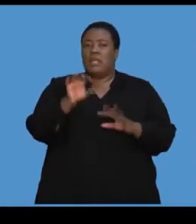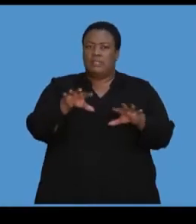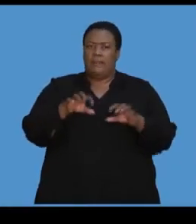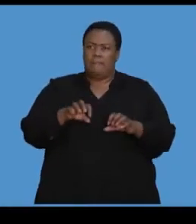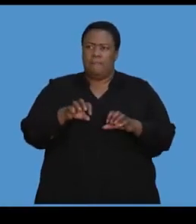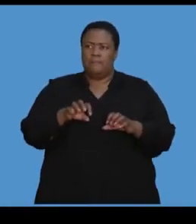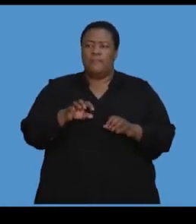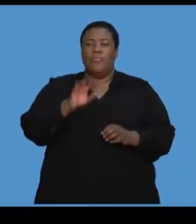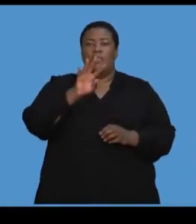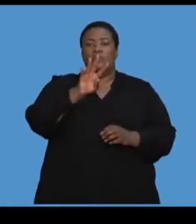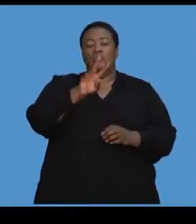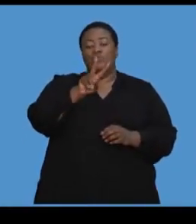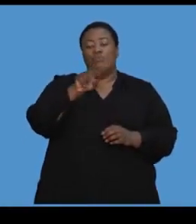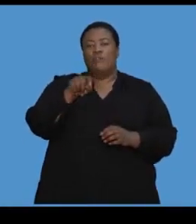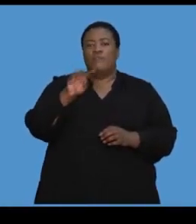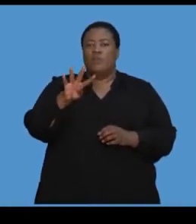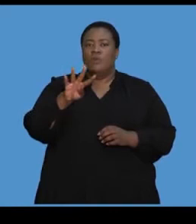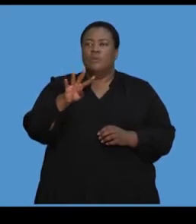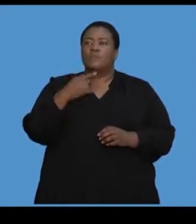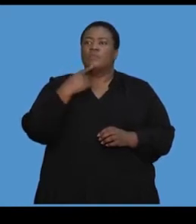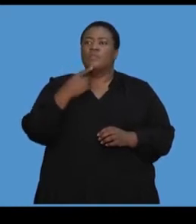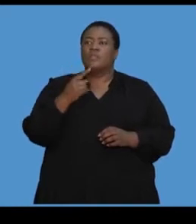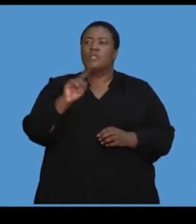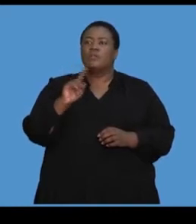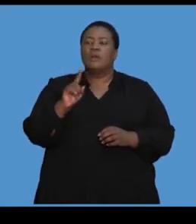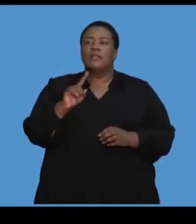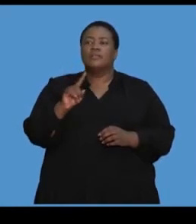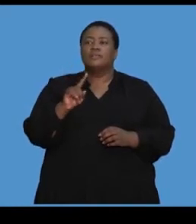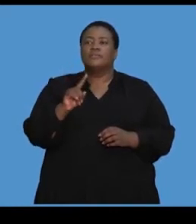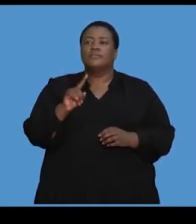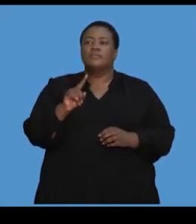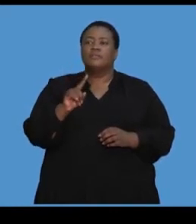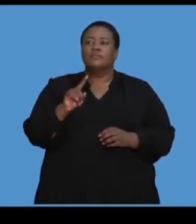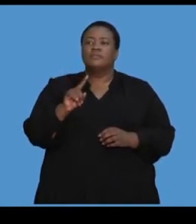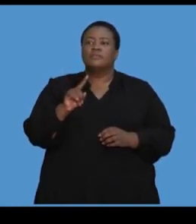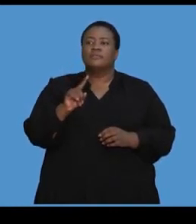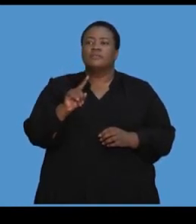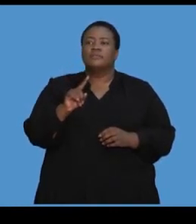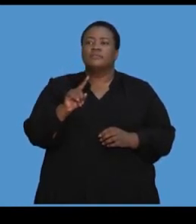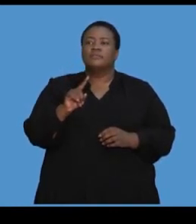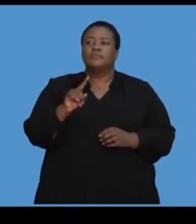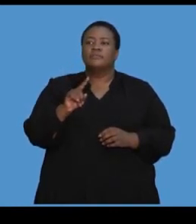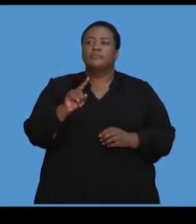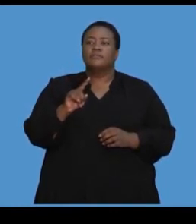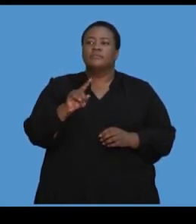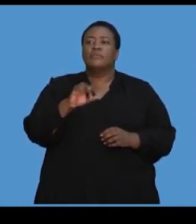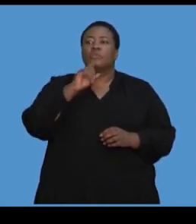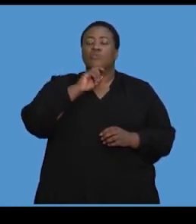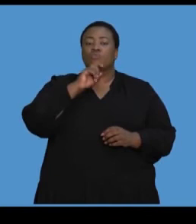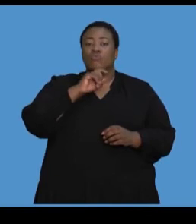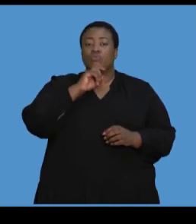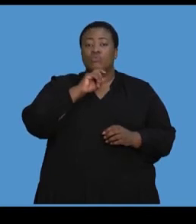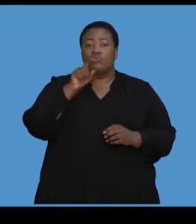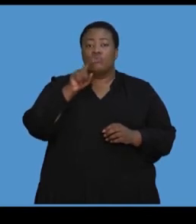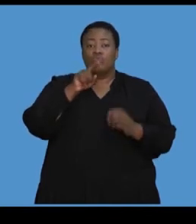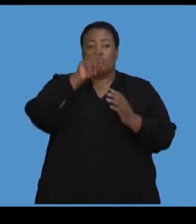have got our 2.4 here, which says, use the graph. Use the graph. Let me just sort my pen out. It